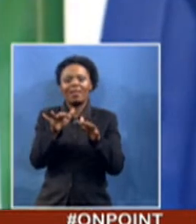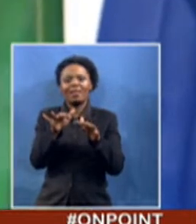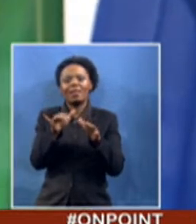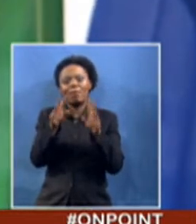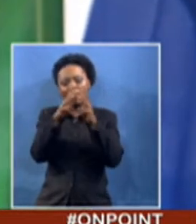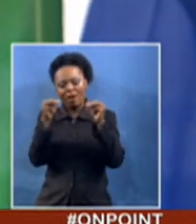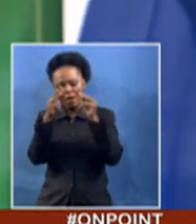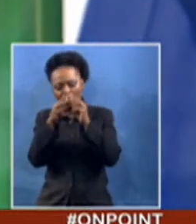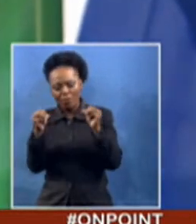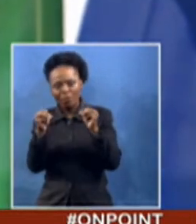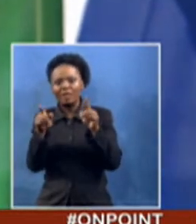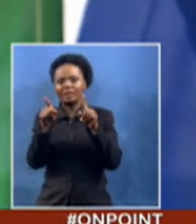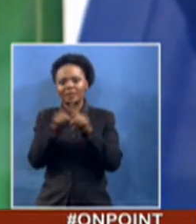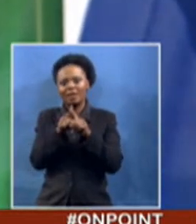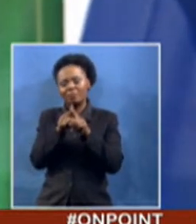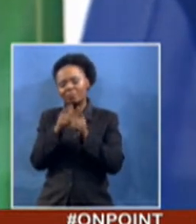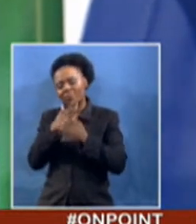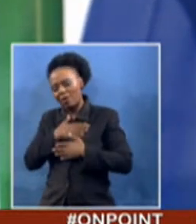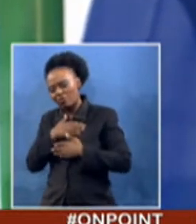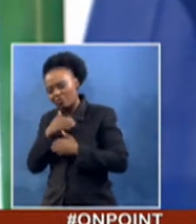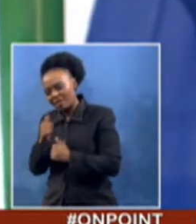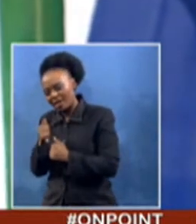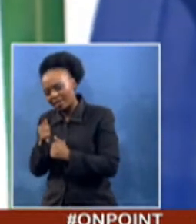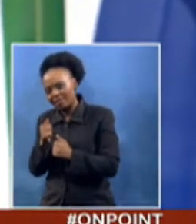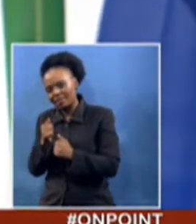of Botshabelo.